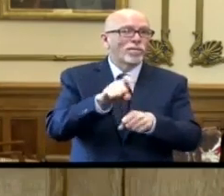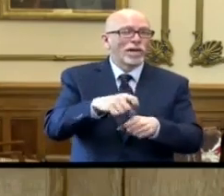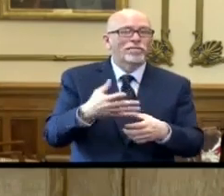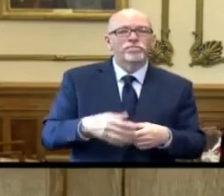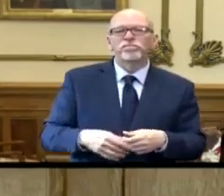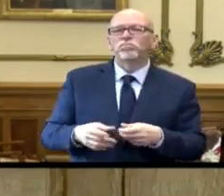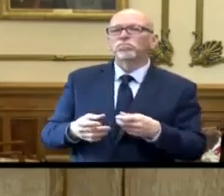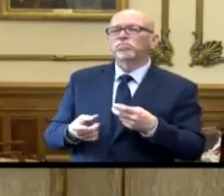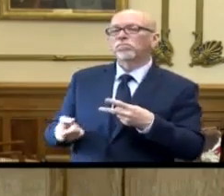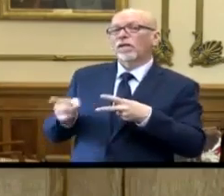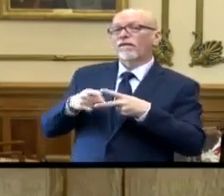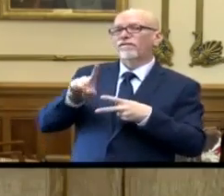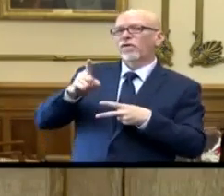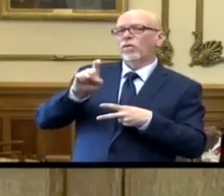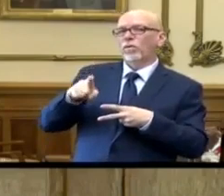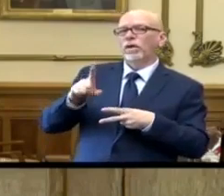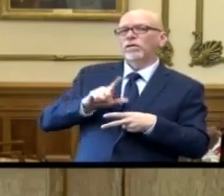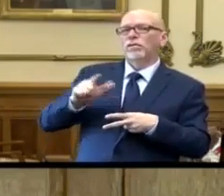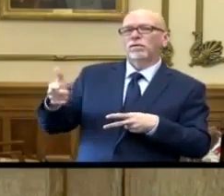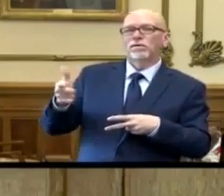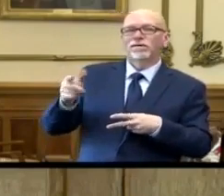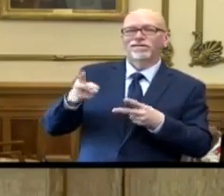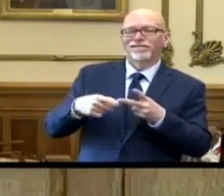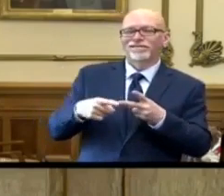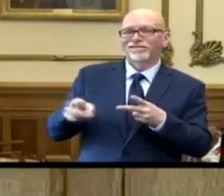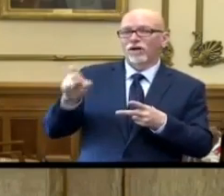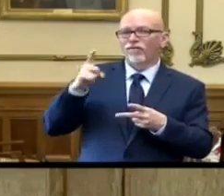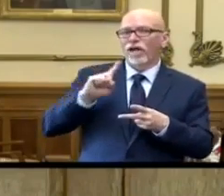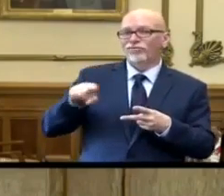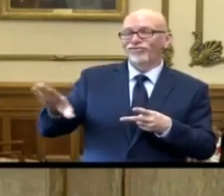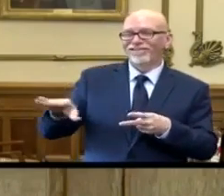So I'll start out with the first question and give the easy one to the governor.